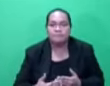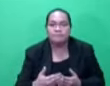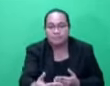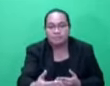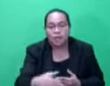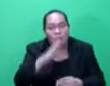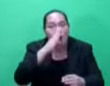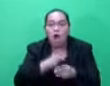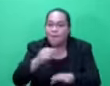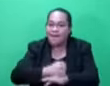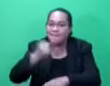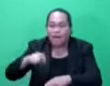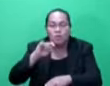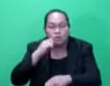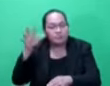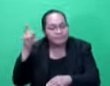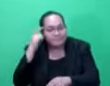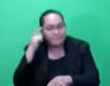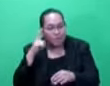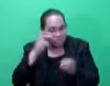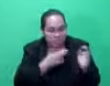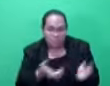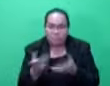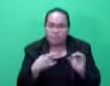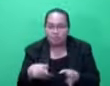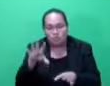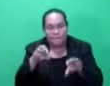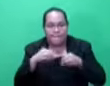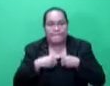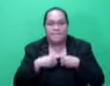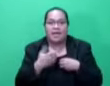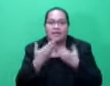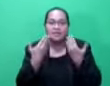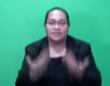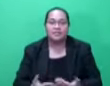that the government would take into consideration some of these points. Thank you, Honorable Speaker.